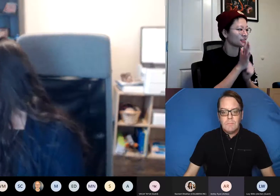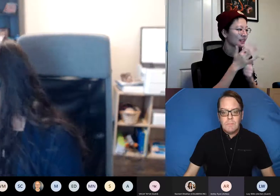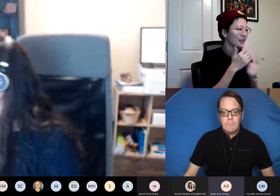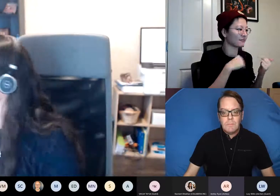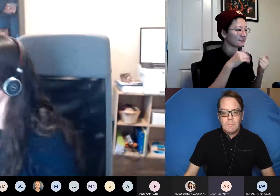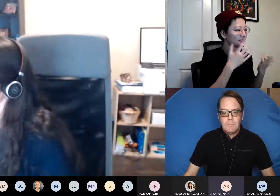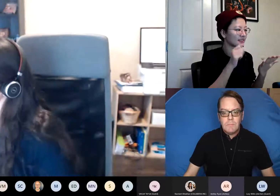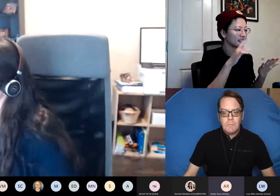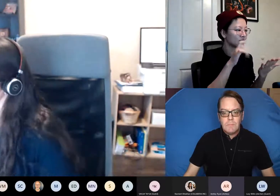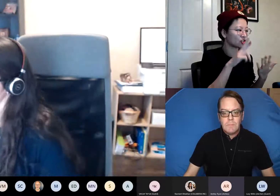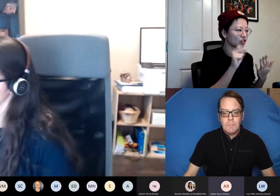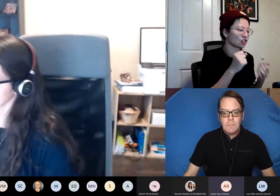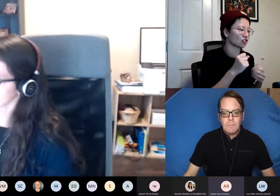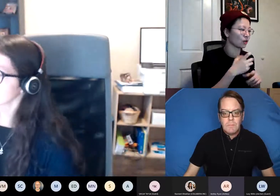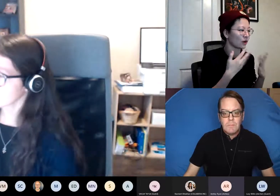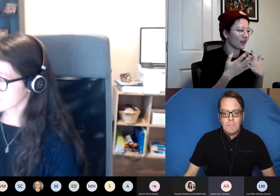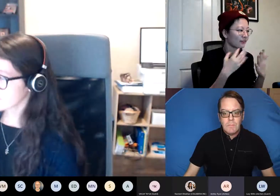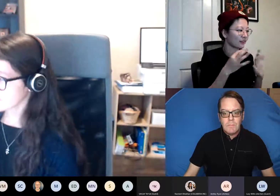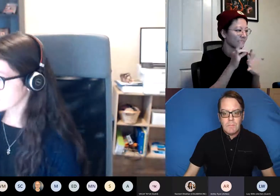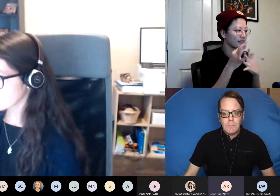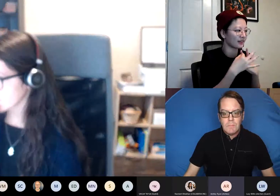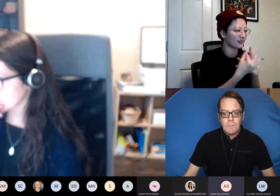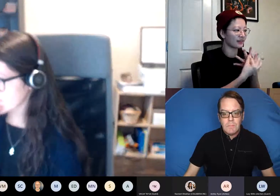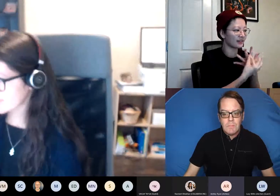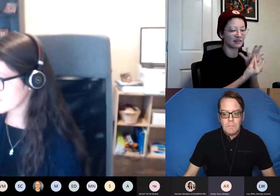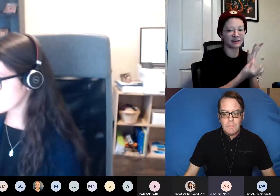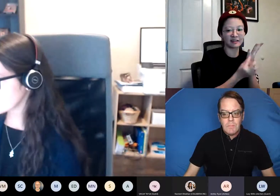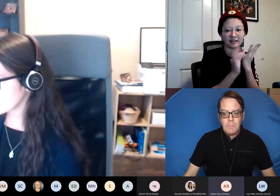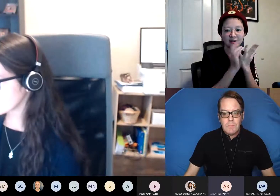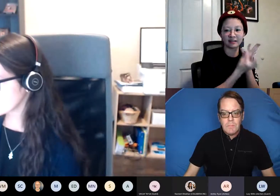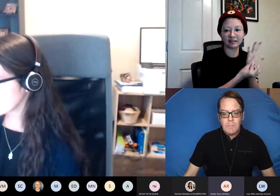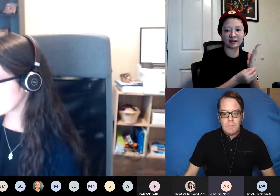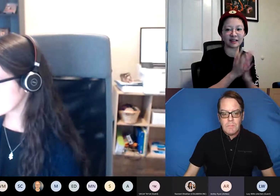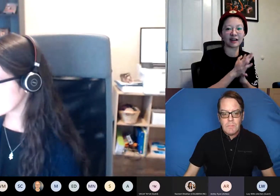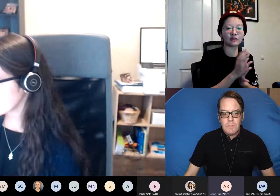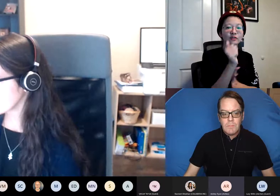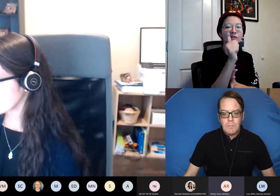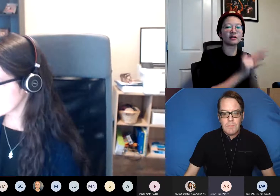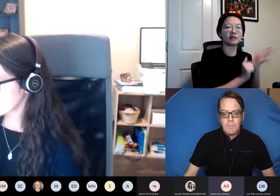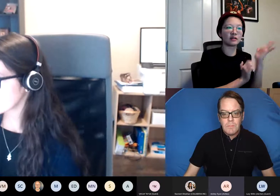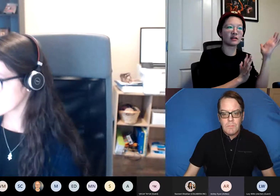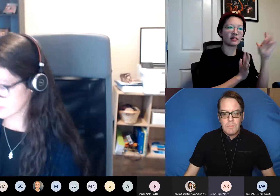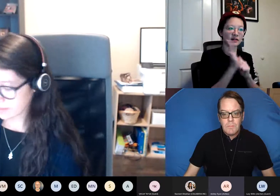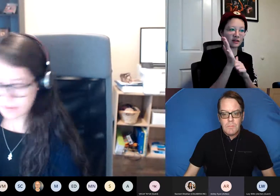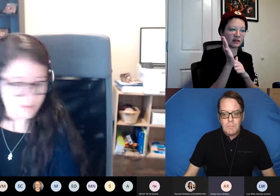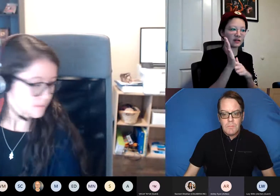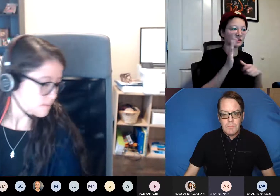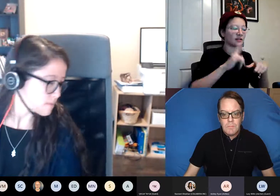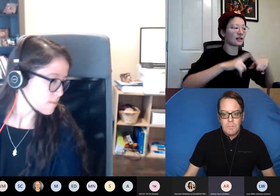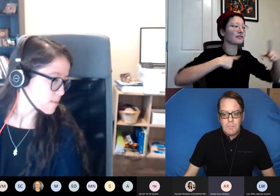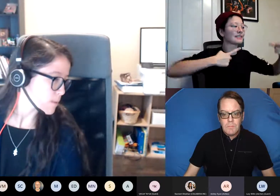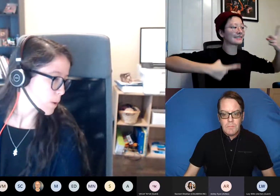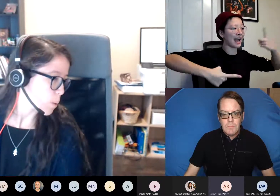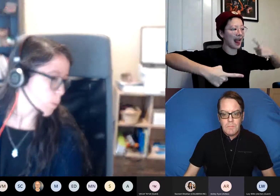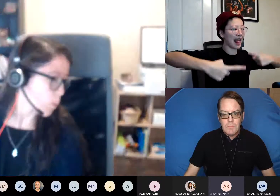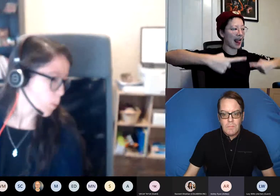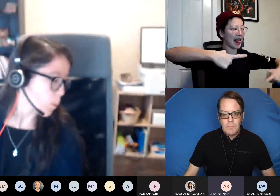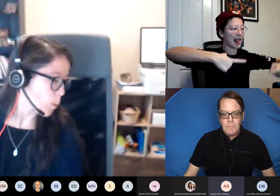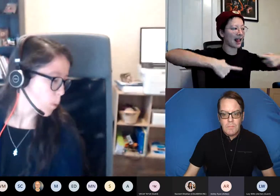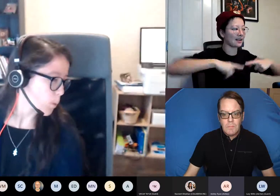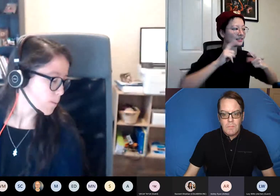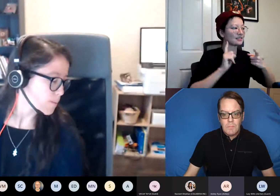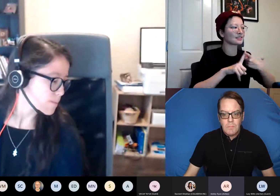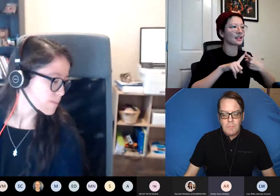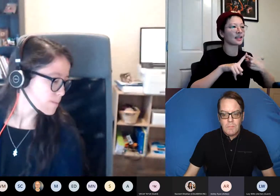So I want to go into explanation a little bit about this. These are gloves that have sensors strategically placed throughout